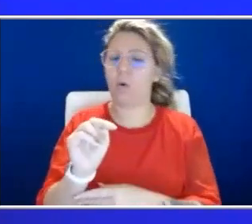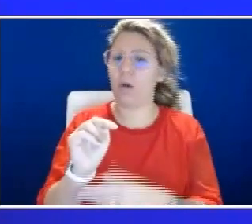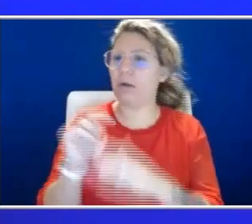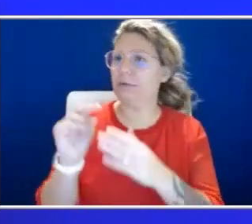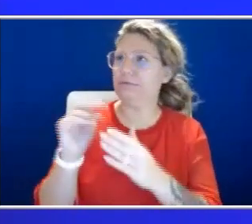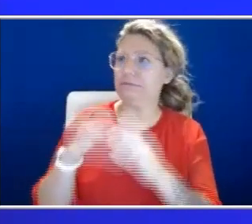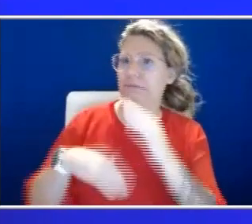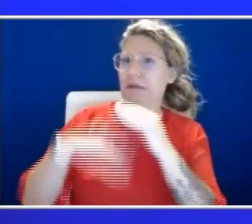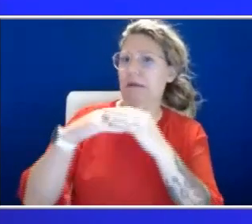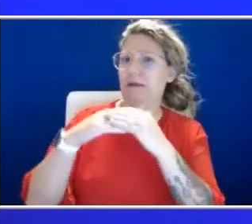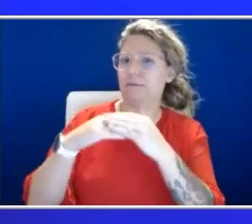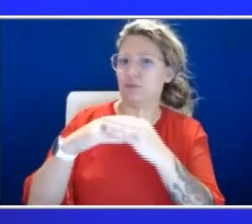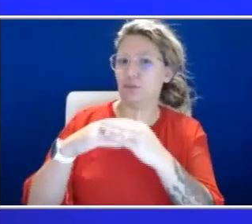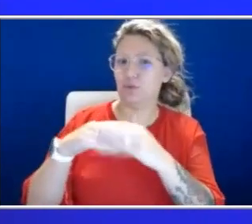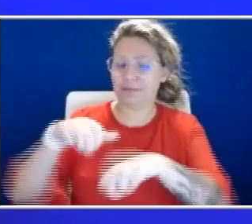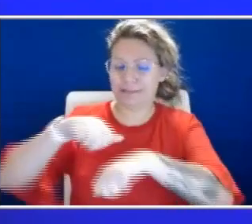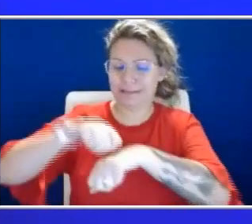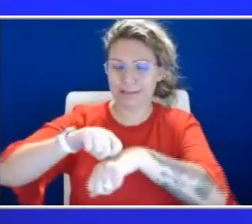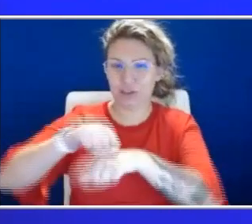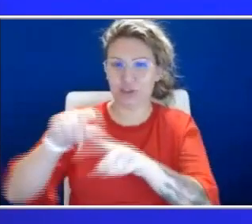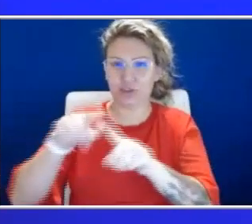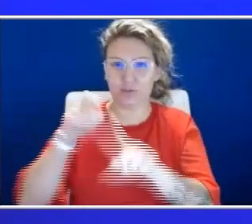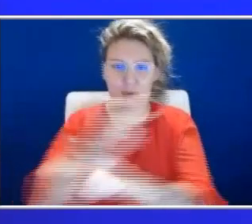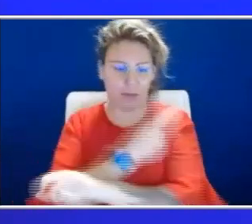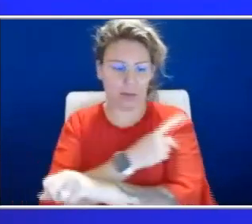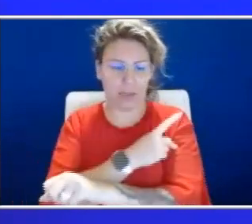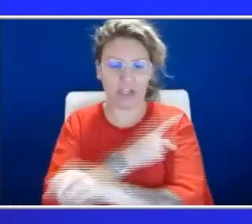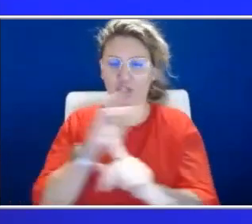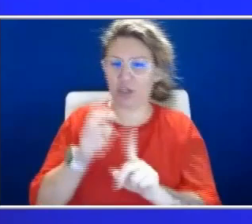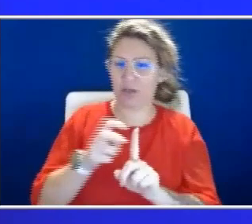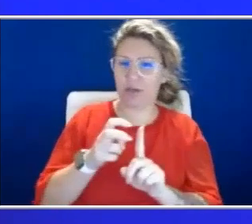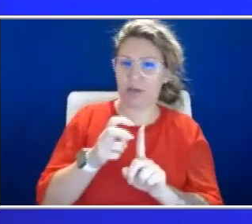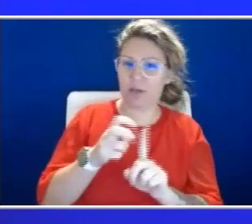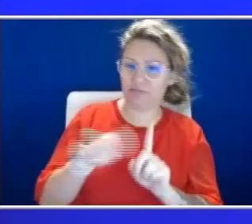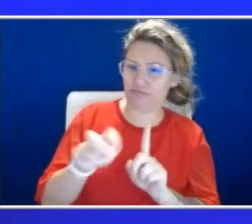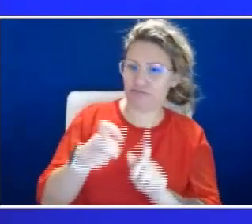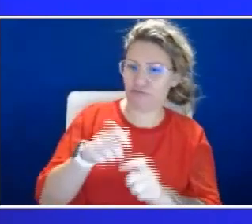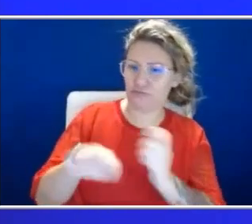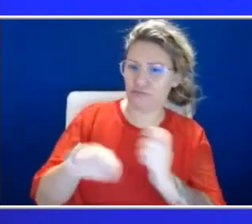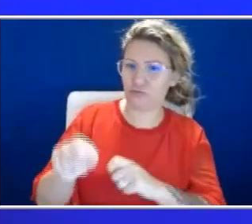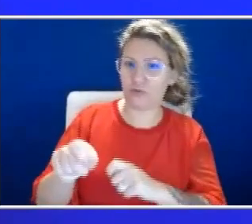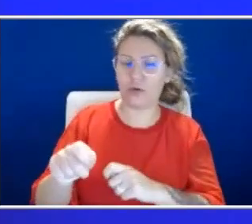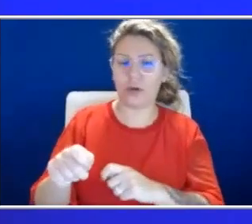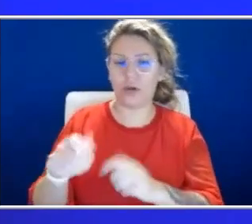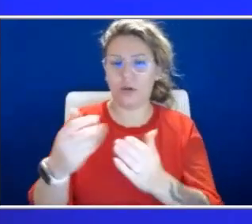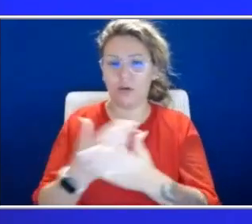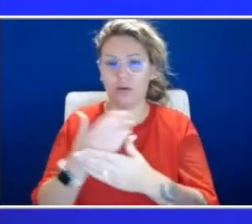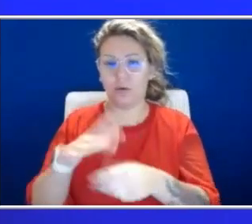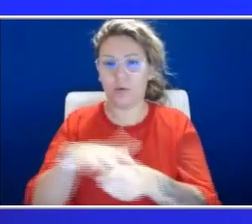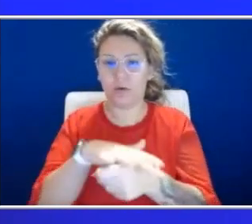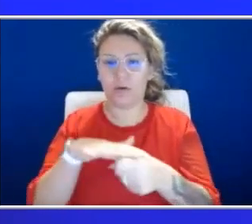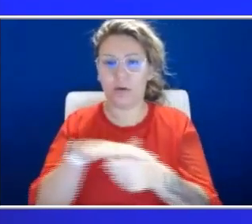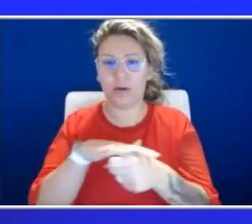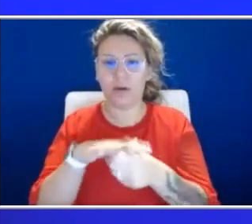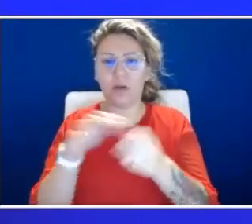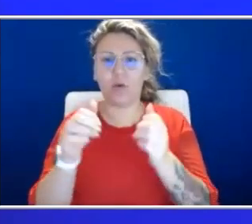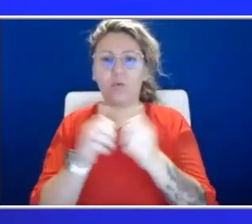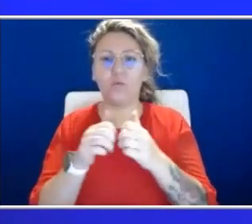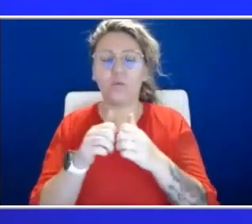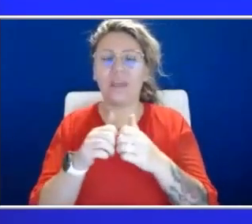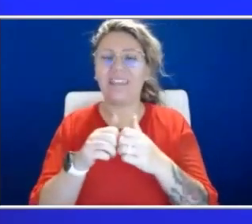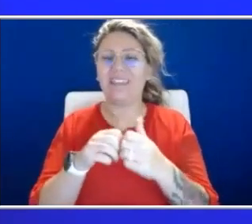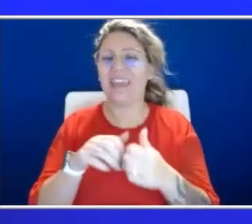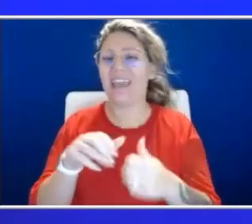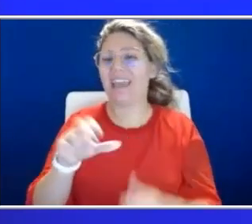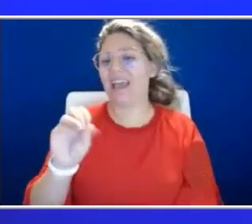take tissue off of a patient and transplant it to a new area. And with that is with the use of an operative microscope. And so